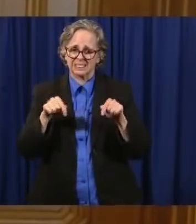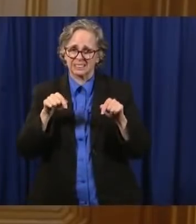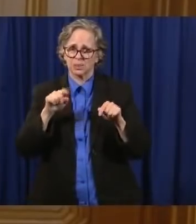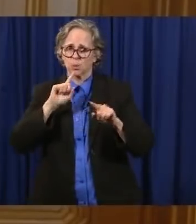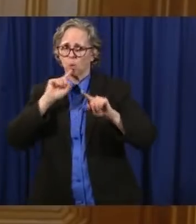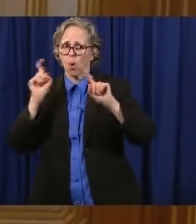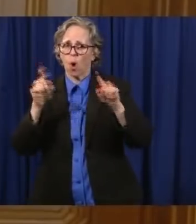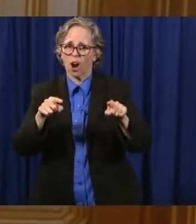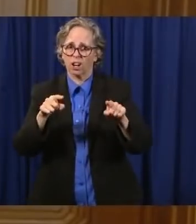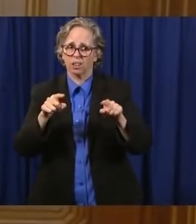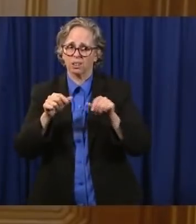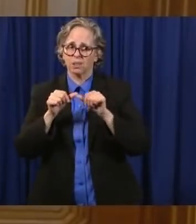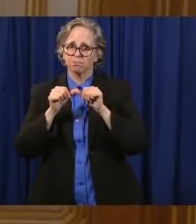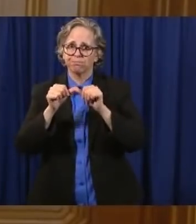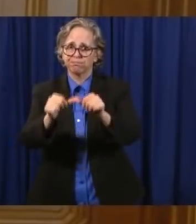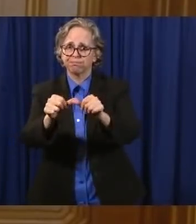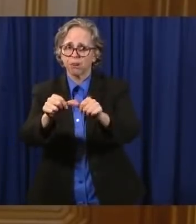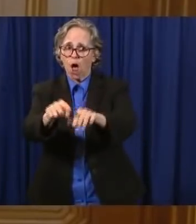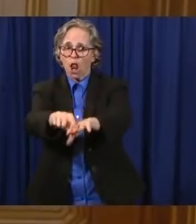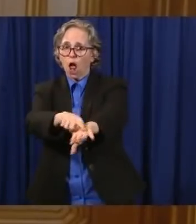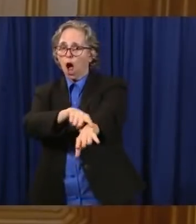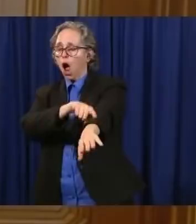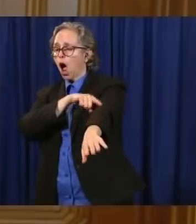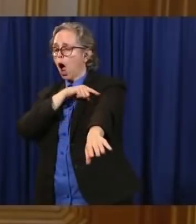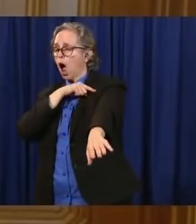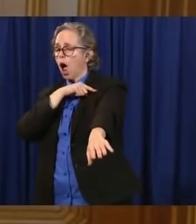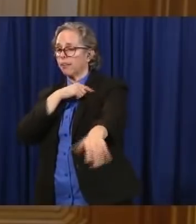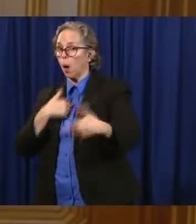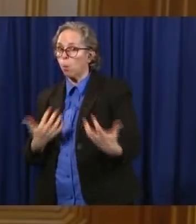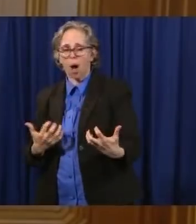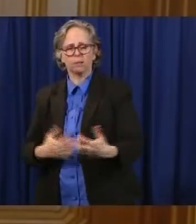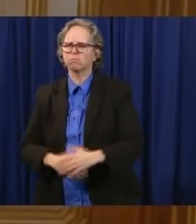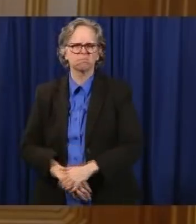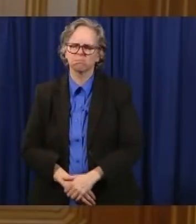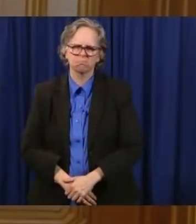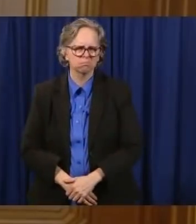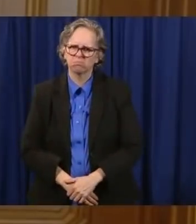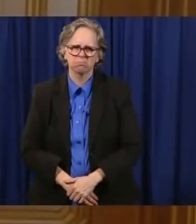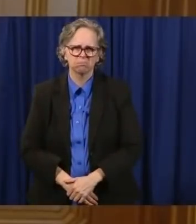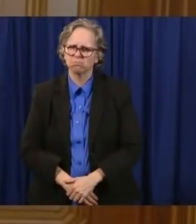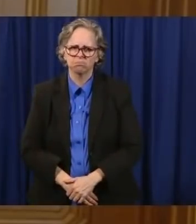have to. And what I'm asking